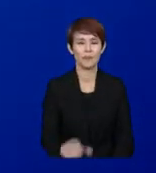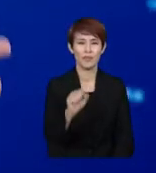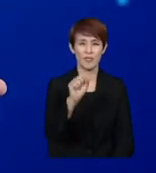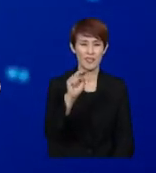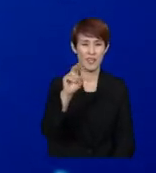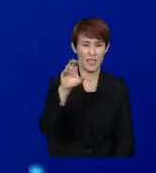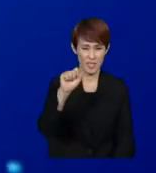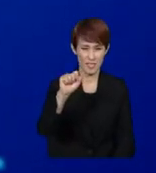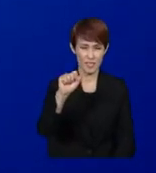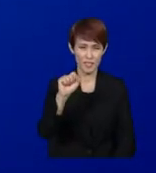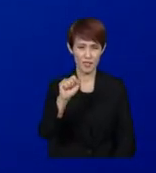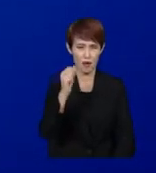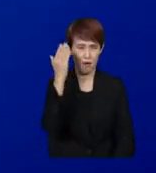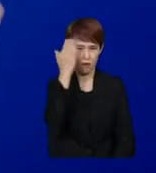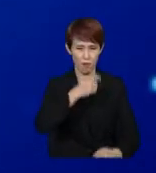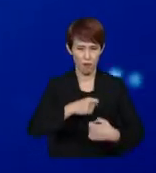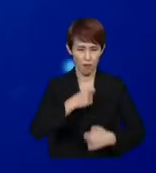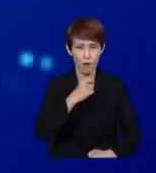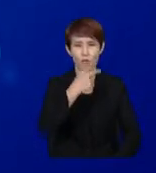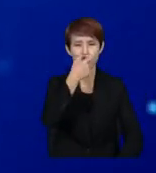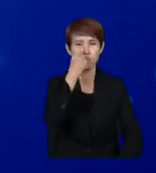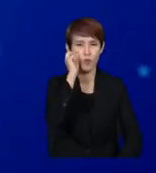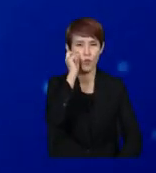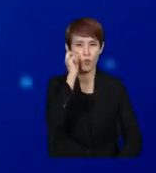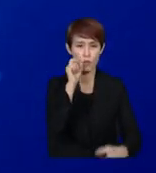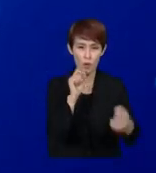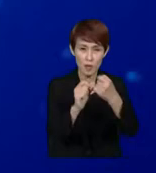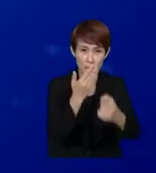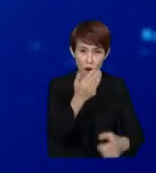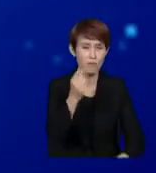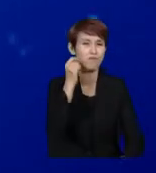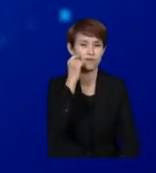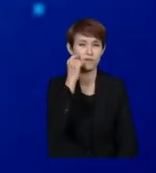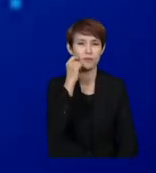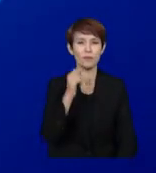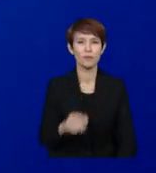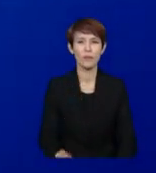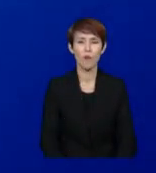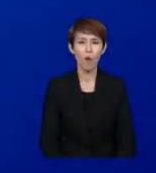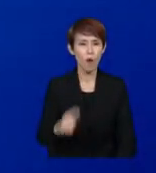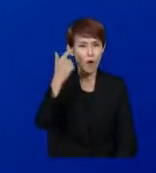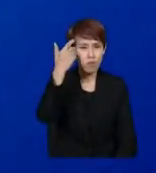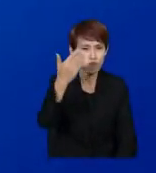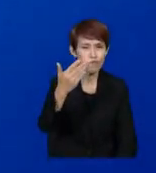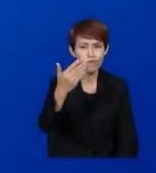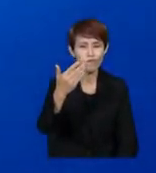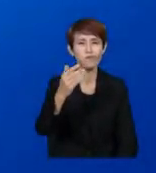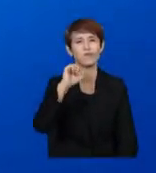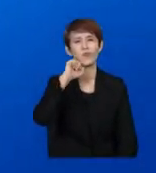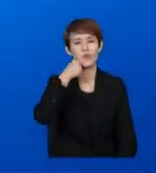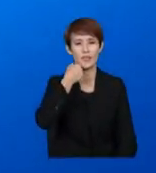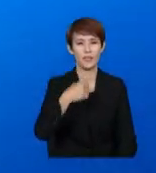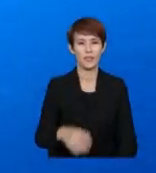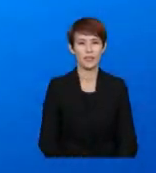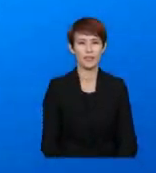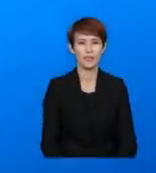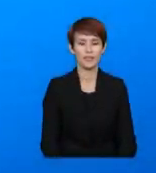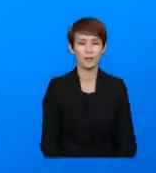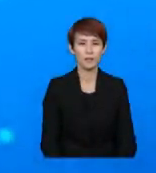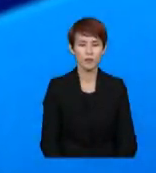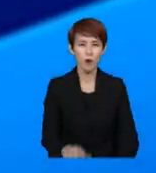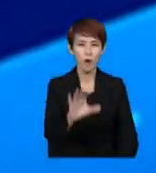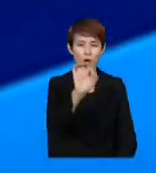that essentially we don't even know what kind of questions to ask when we try to study what effects they have, how they really